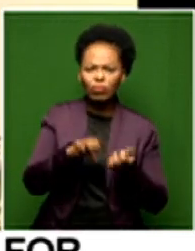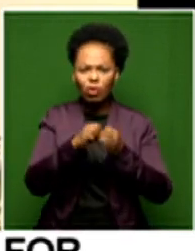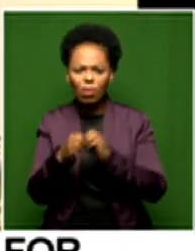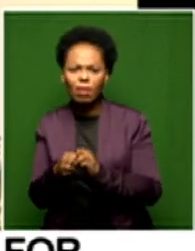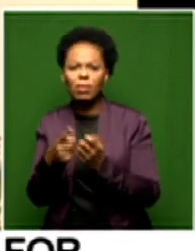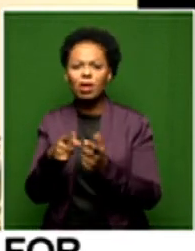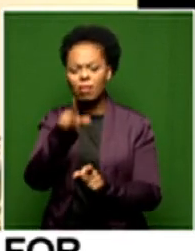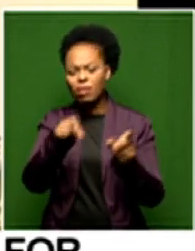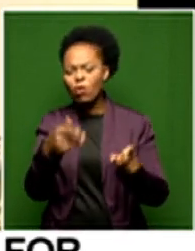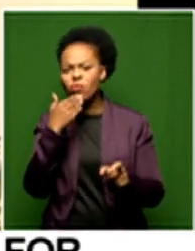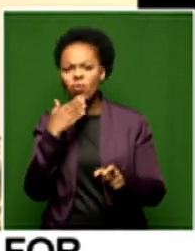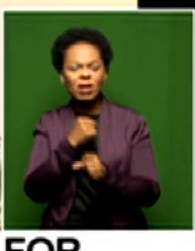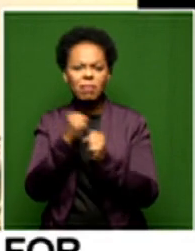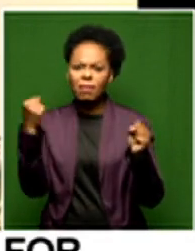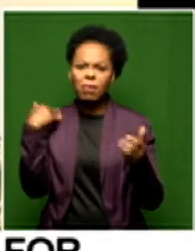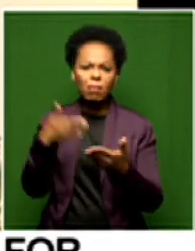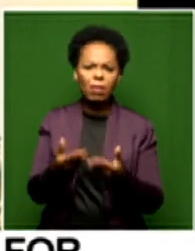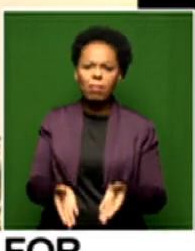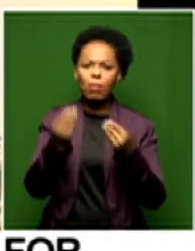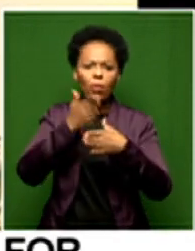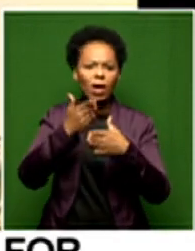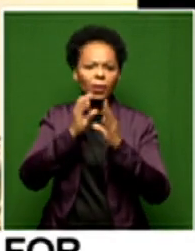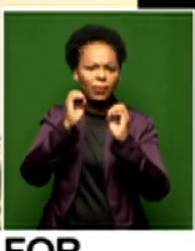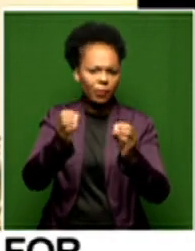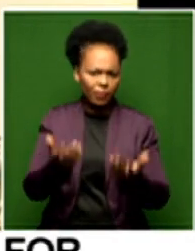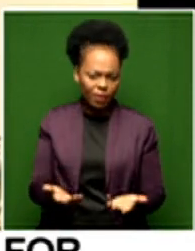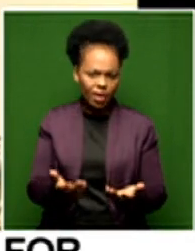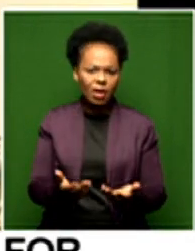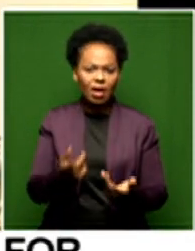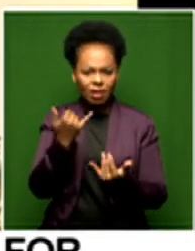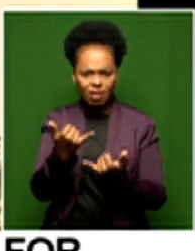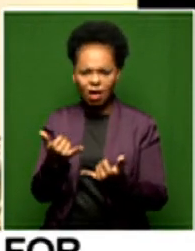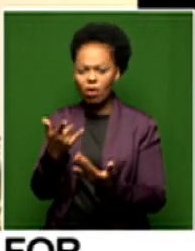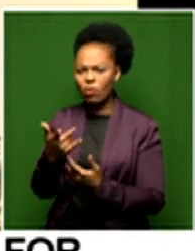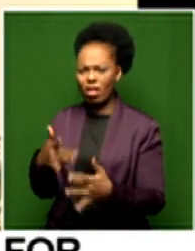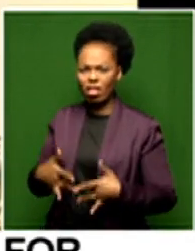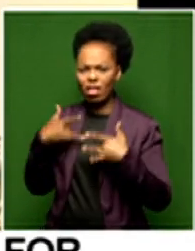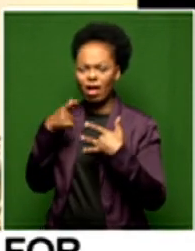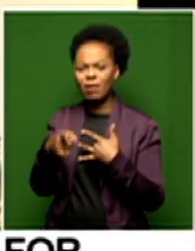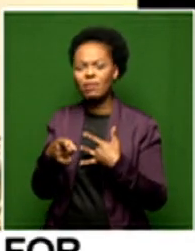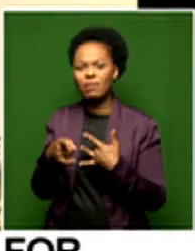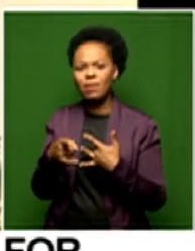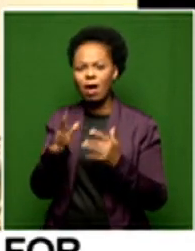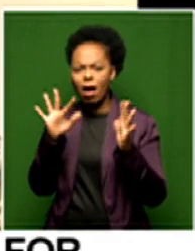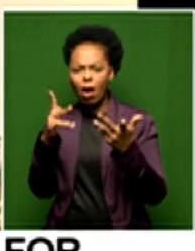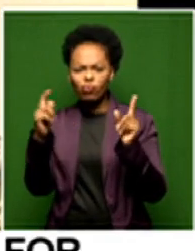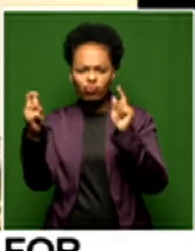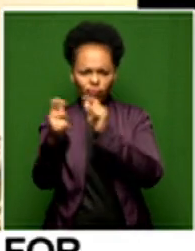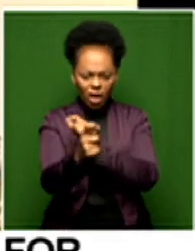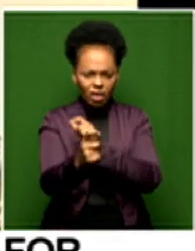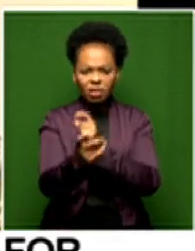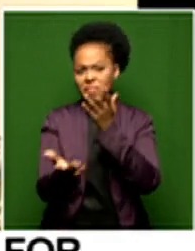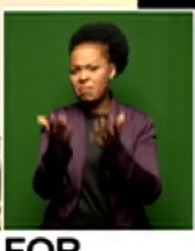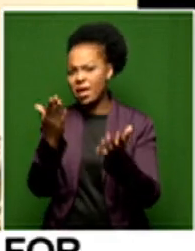have never potentially worked in their lives as a university of life. So through the incidents that crop up, whether